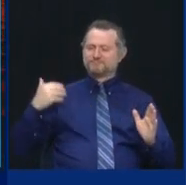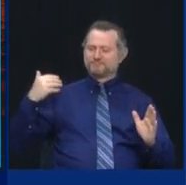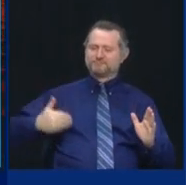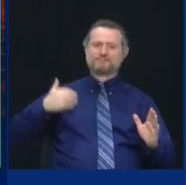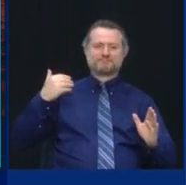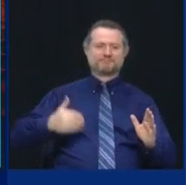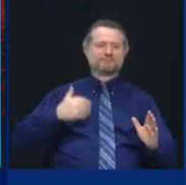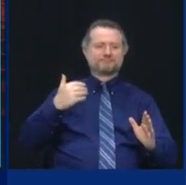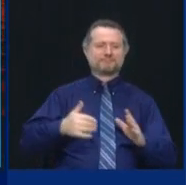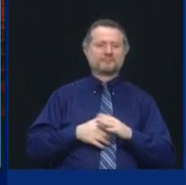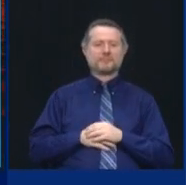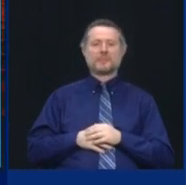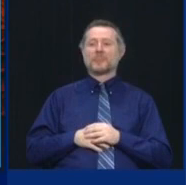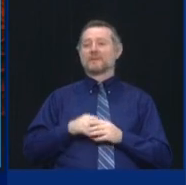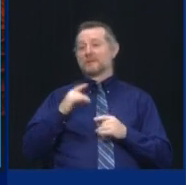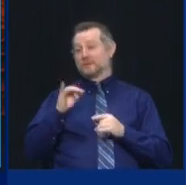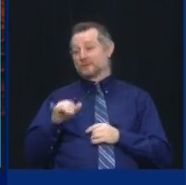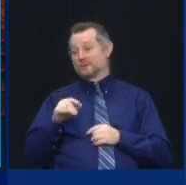Radio City Music Hall